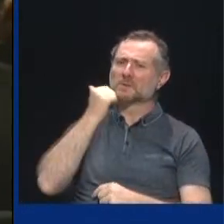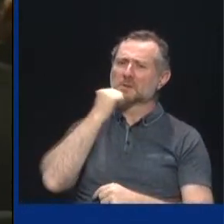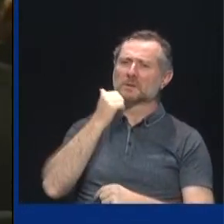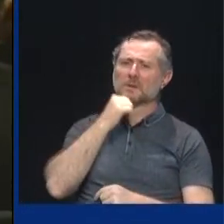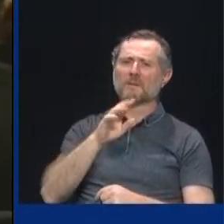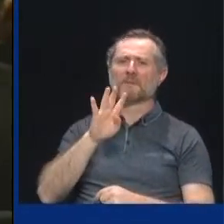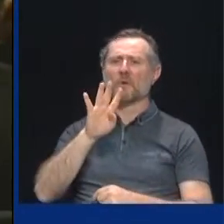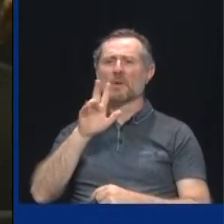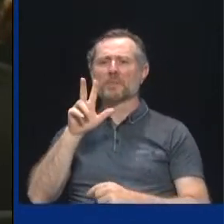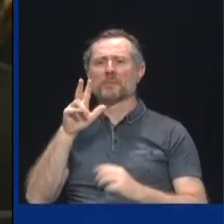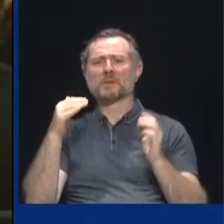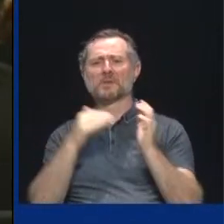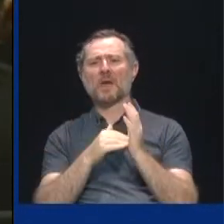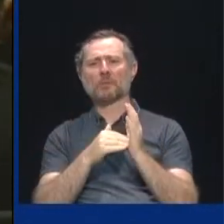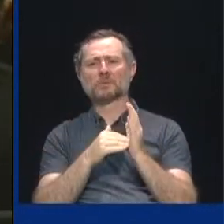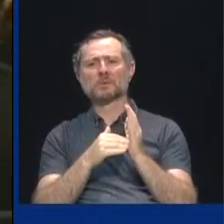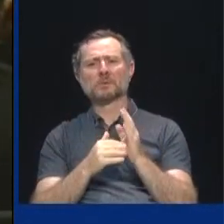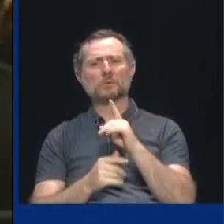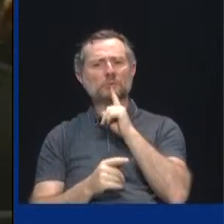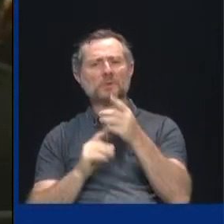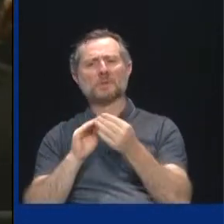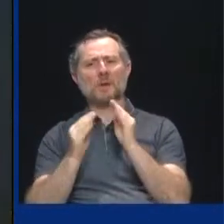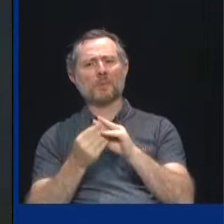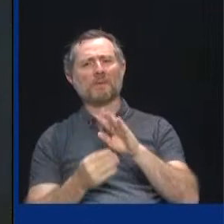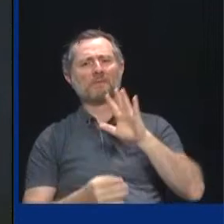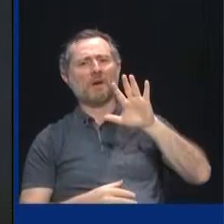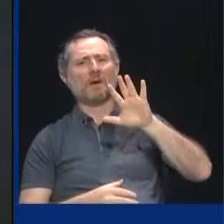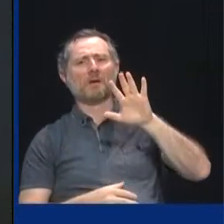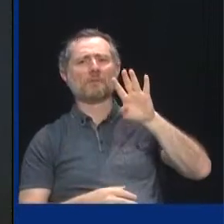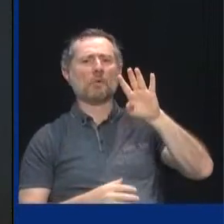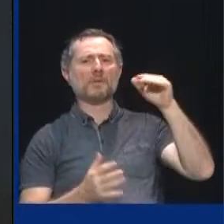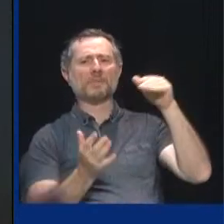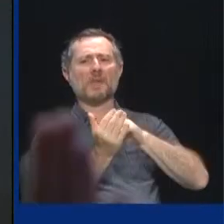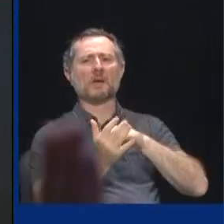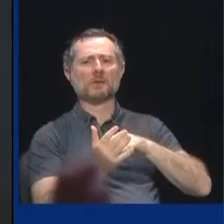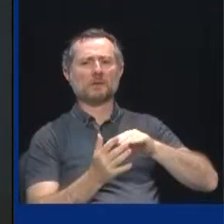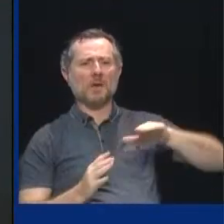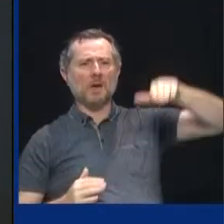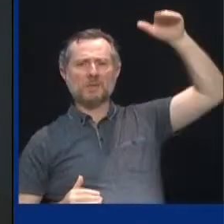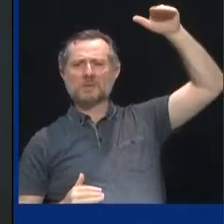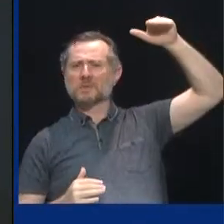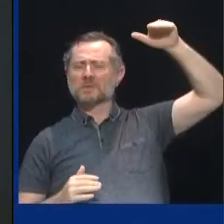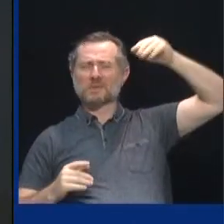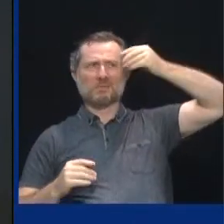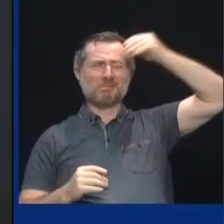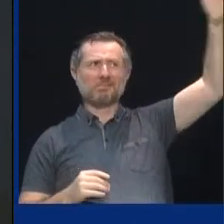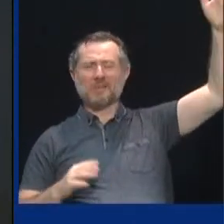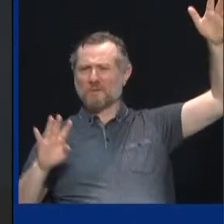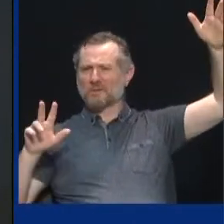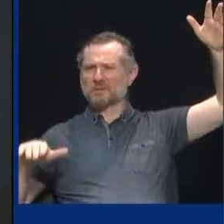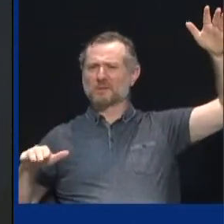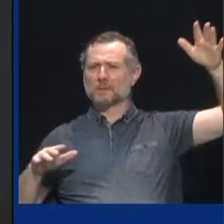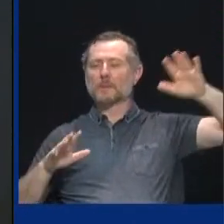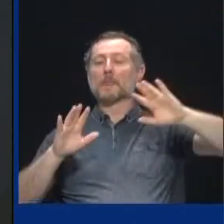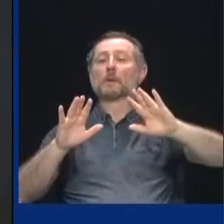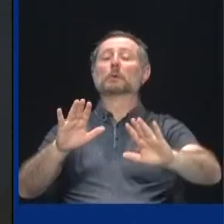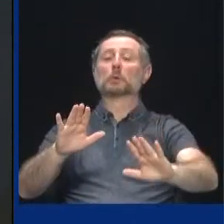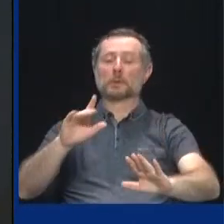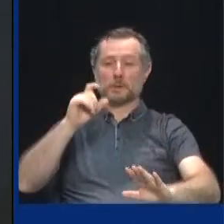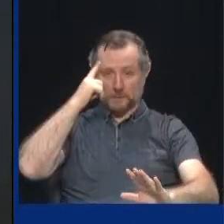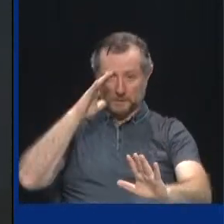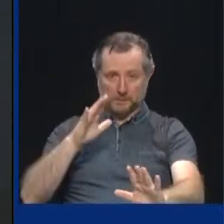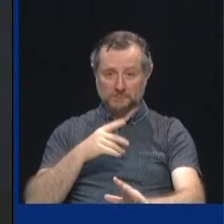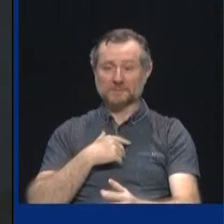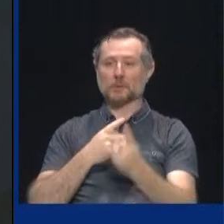when actually that number is 54,000 and much higher? Why aren't you sharing the most accurate rate? There are two different death rates. One is reported by the state, one